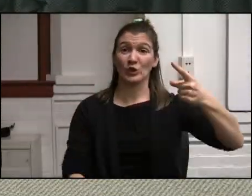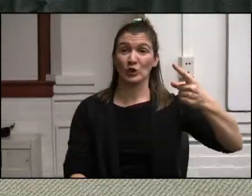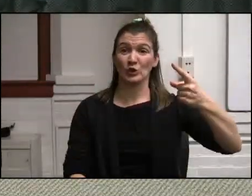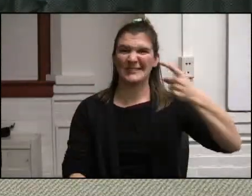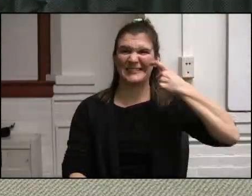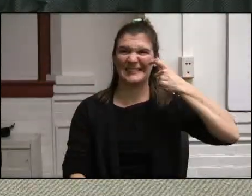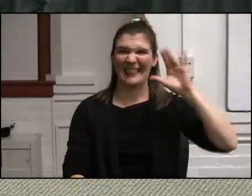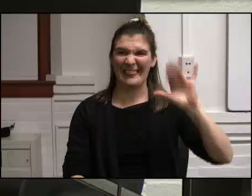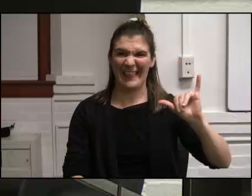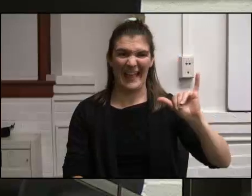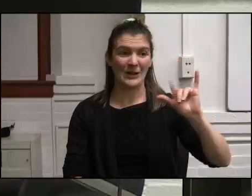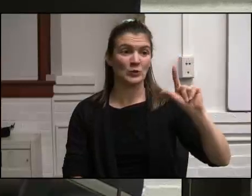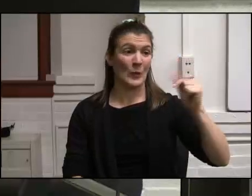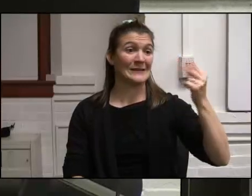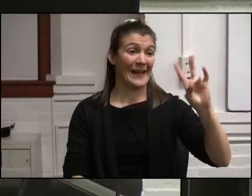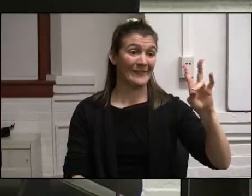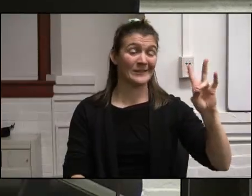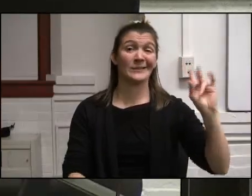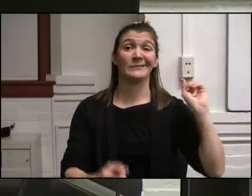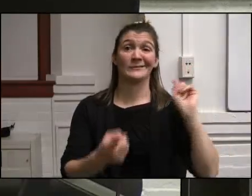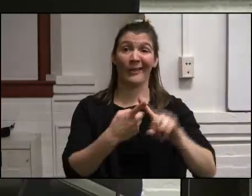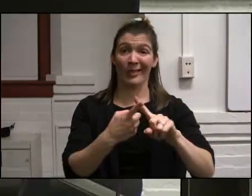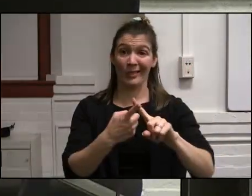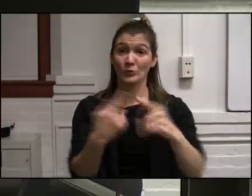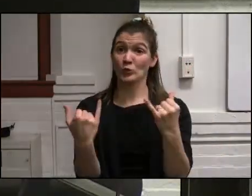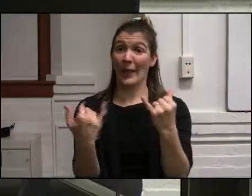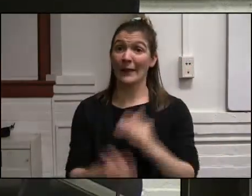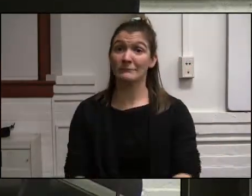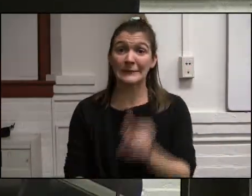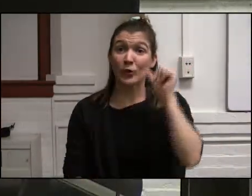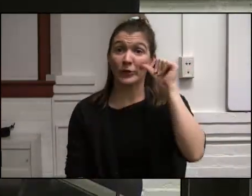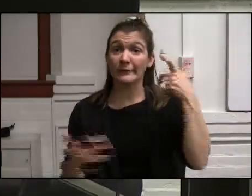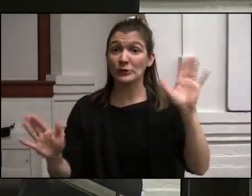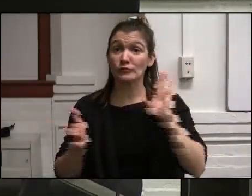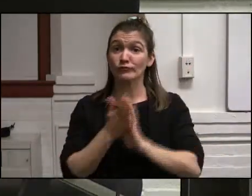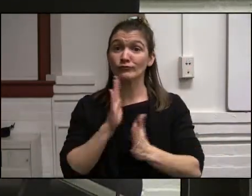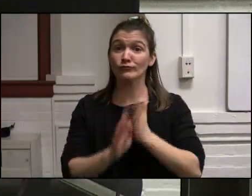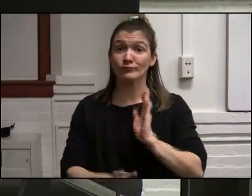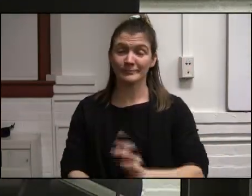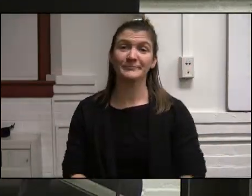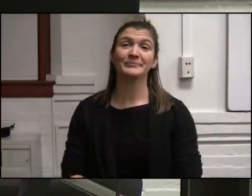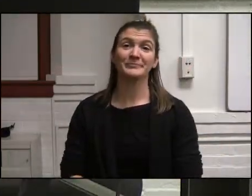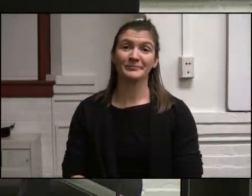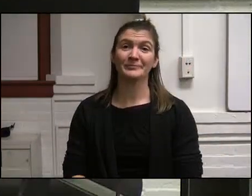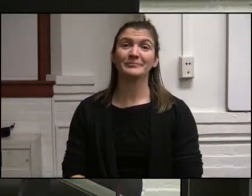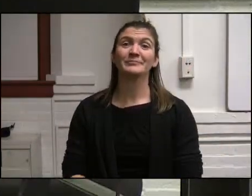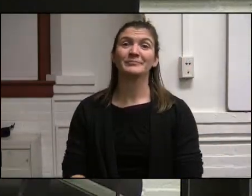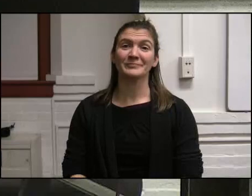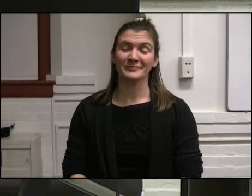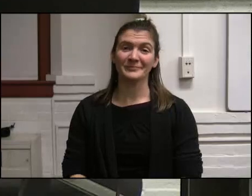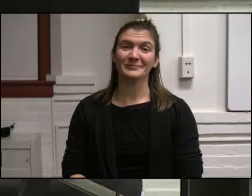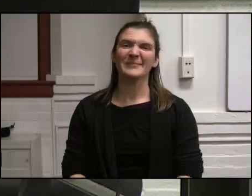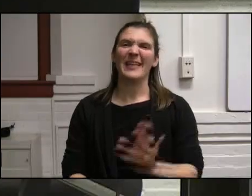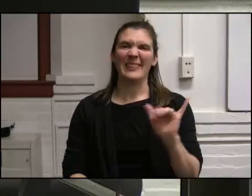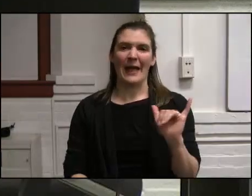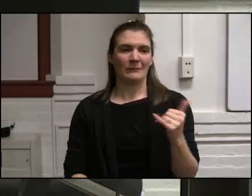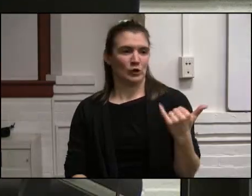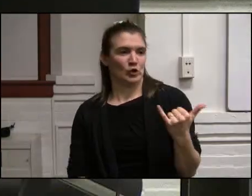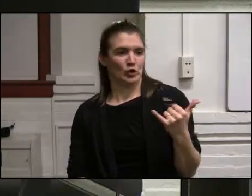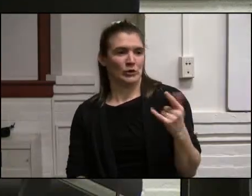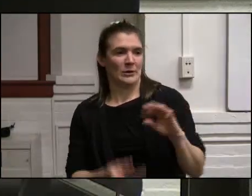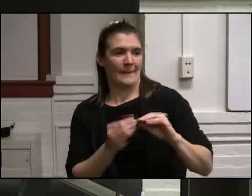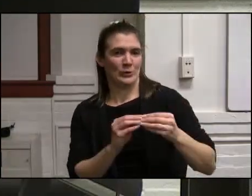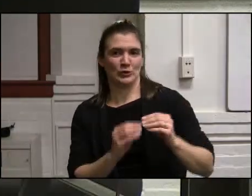1st, 17 through actually yesterday. We've got the most up-to-date